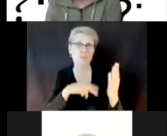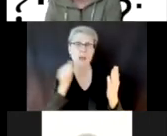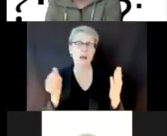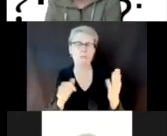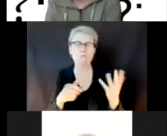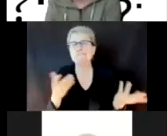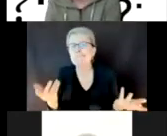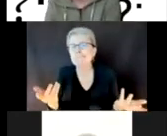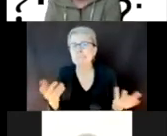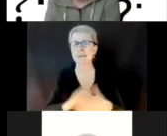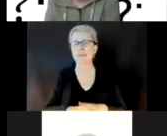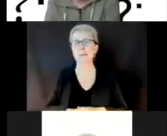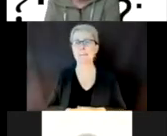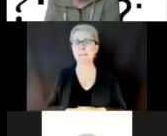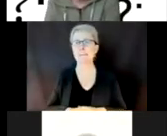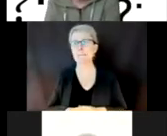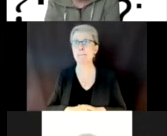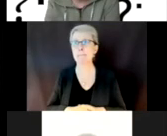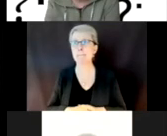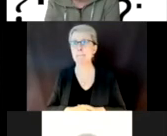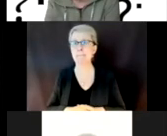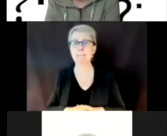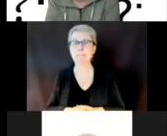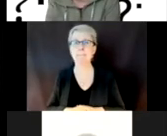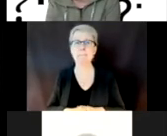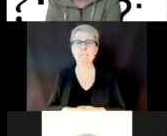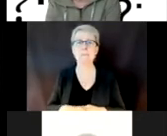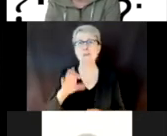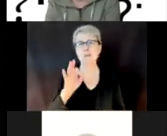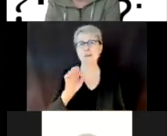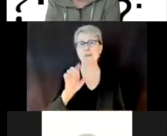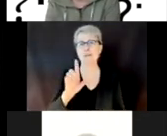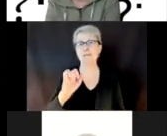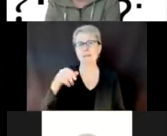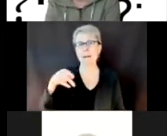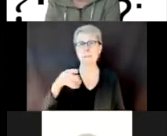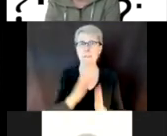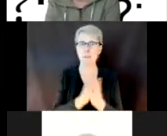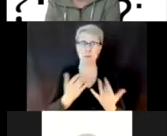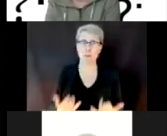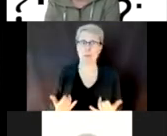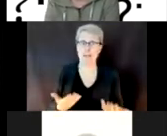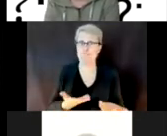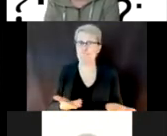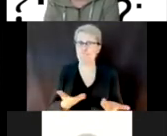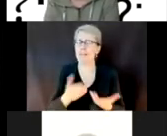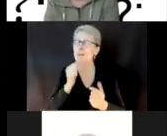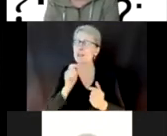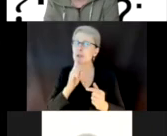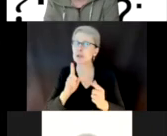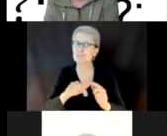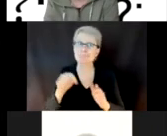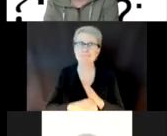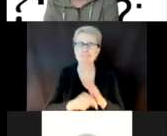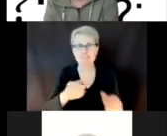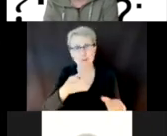driving to. And I'm sorry, I don't know much about Flipbooks today. So yeah, I guess I can just say